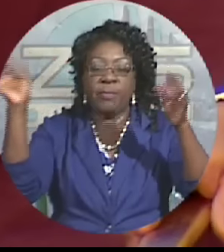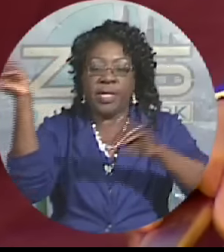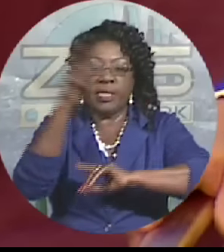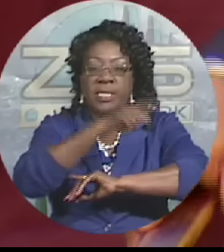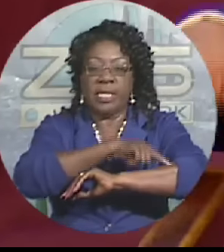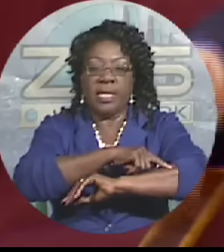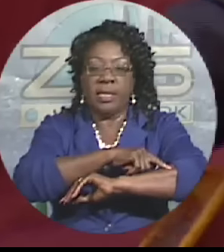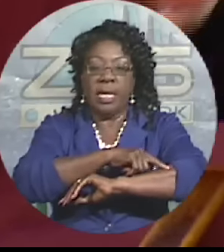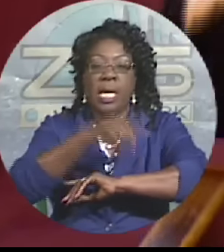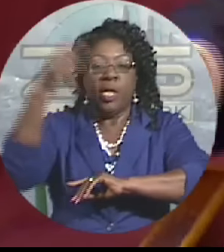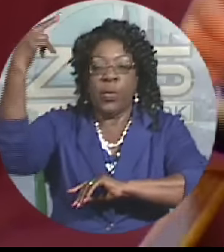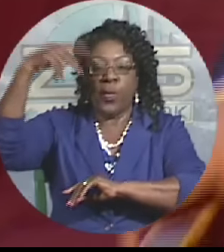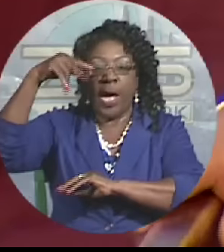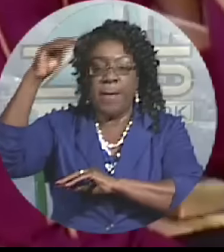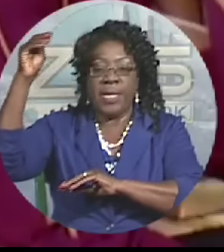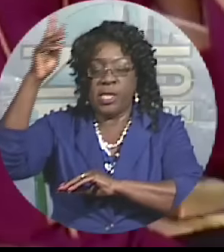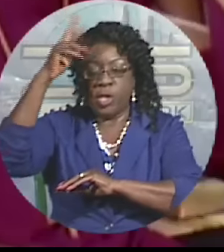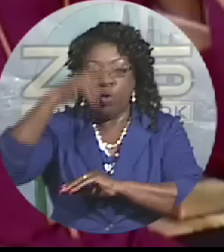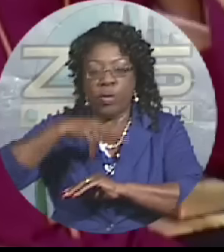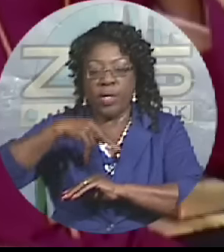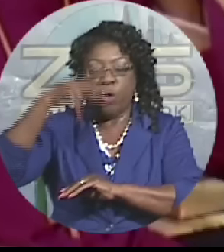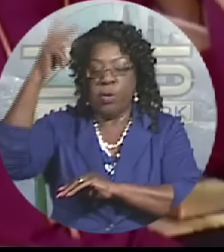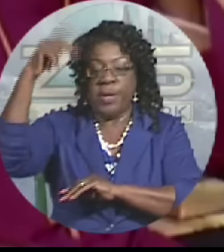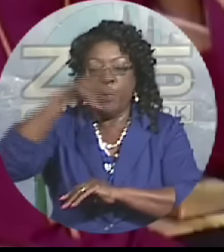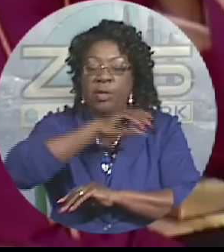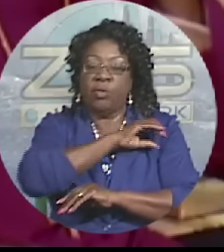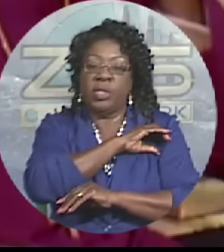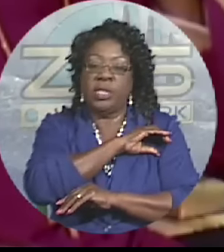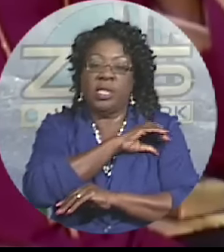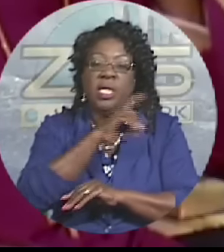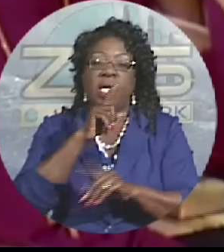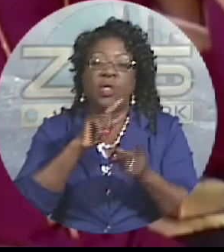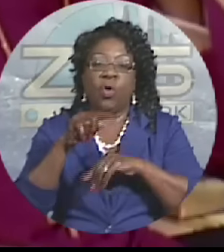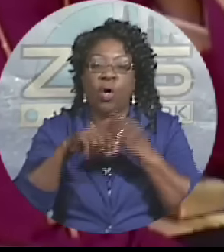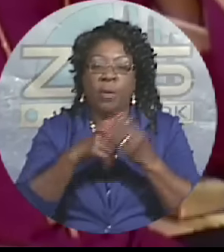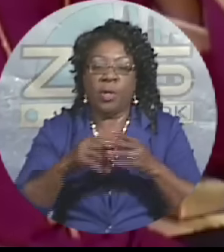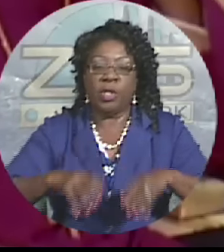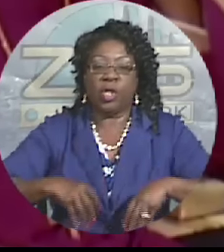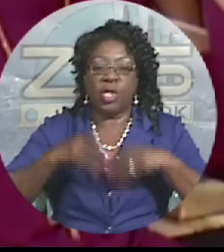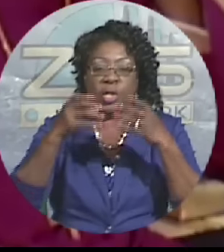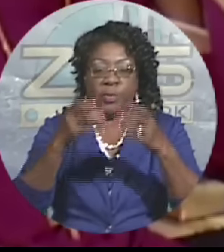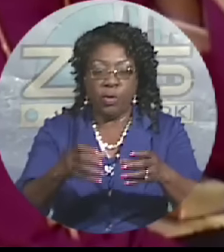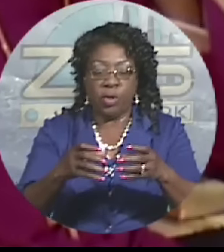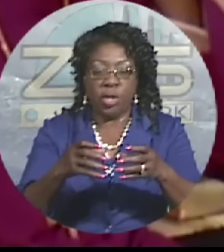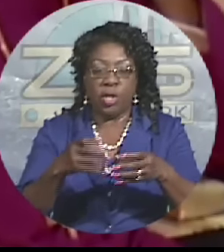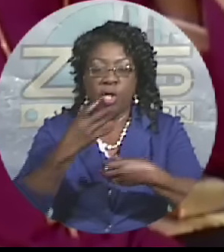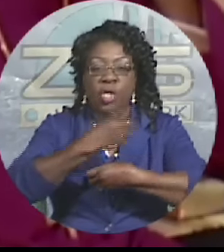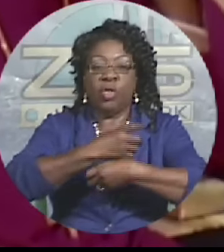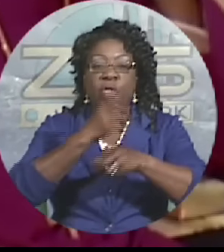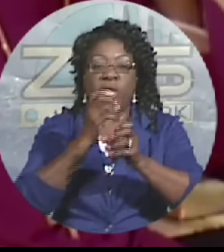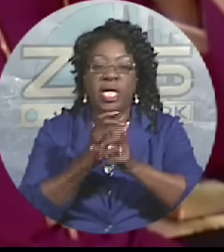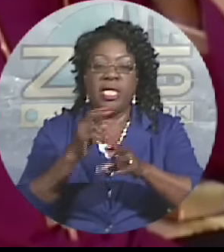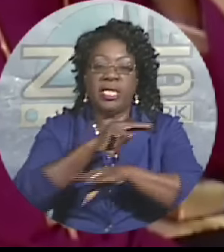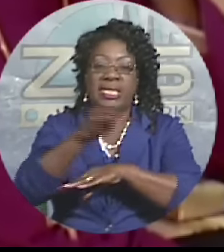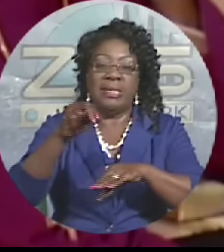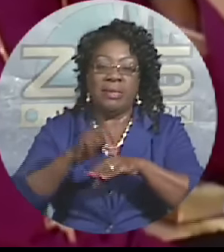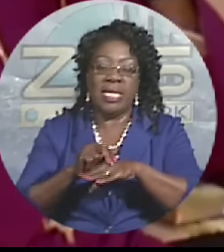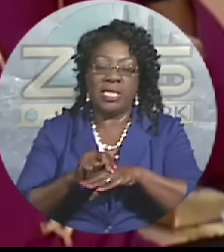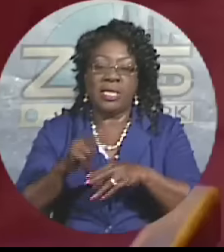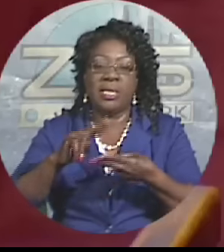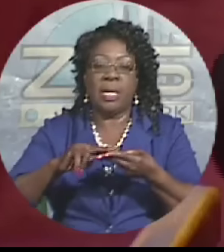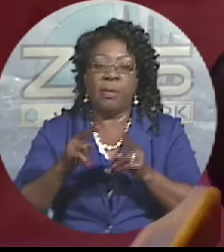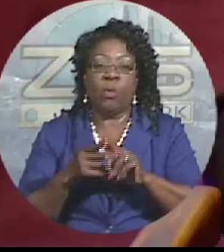Perry Christie has bestowed a major accomplishment upon Bishop Ellis, highlighting his contribution to revolutionizing the nation's number one